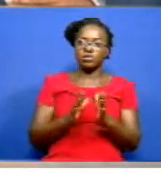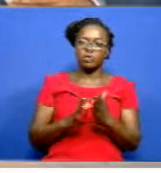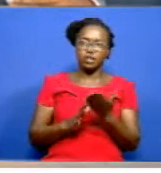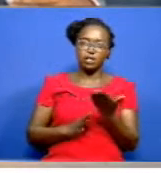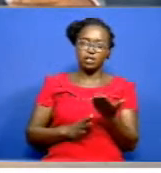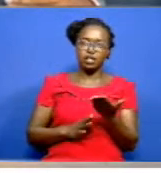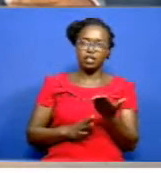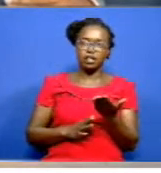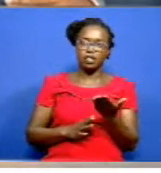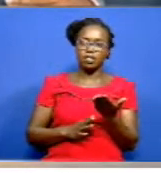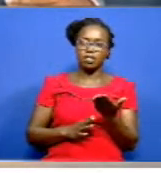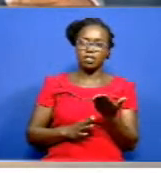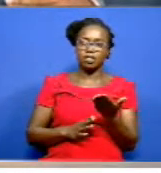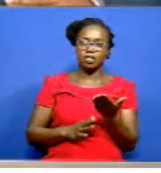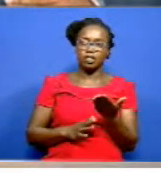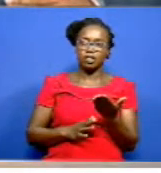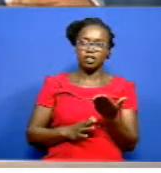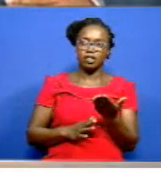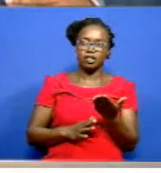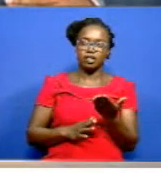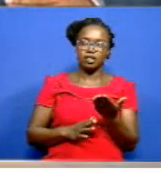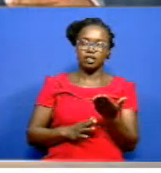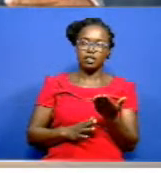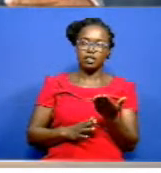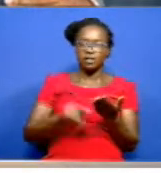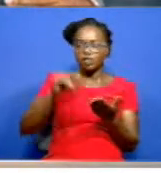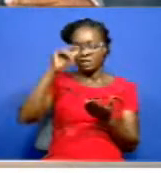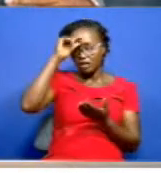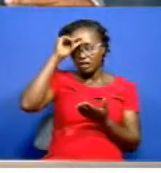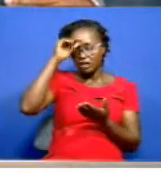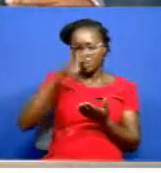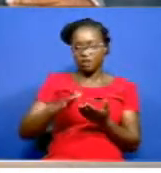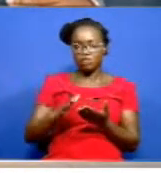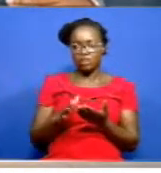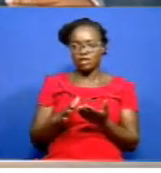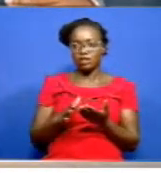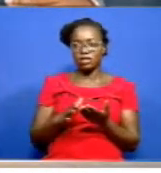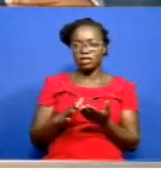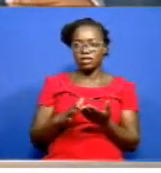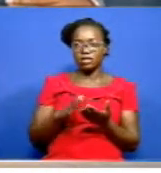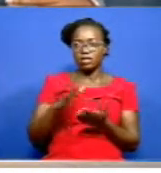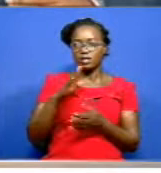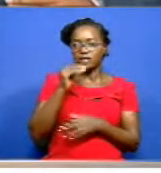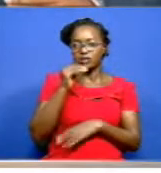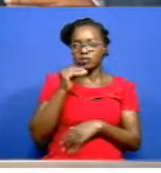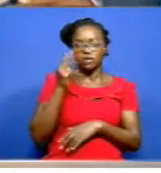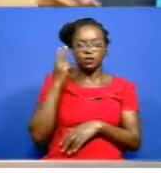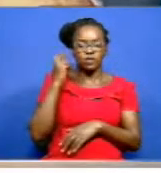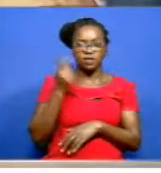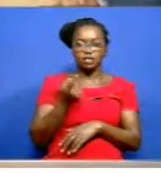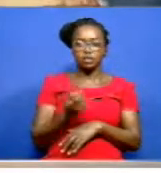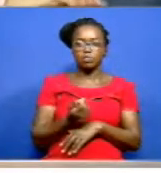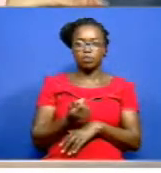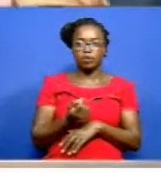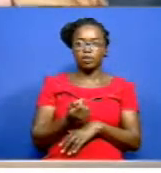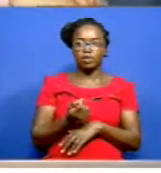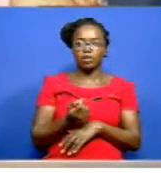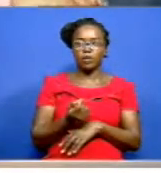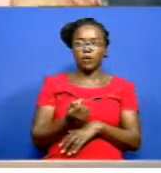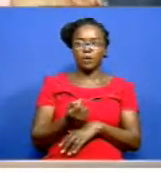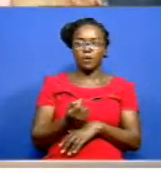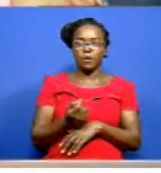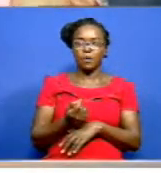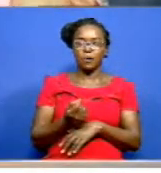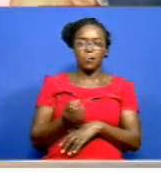pale tuarifu kwamba gavana huyo anapeana hotuba yake, kwa hivyo tuweze kumsikiliza. Lakini mimi ndio